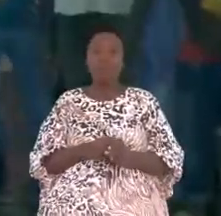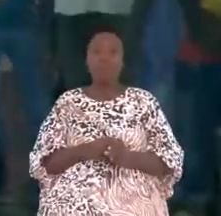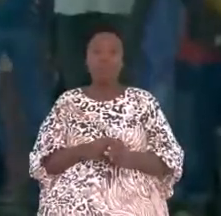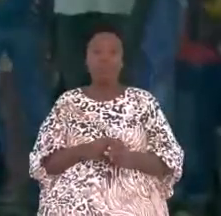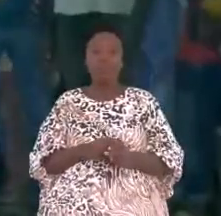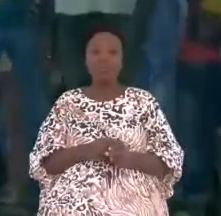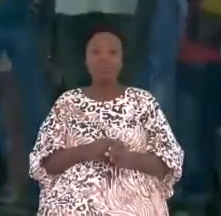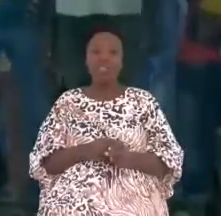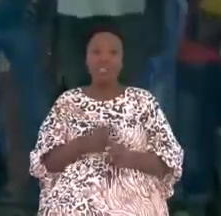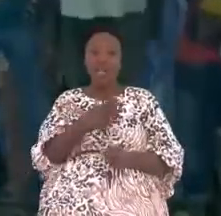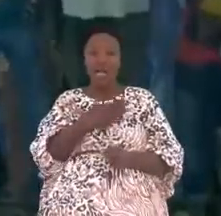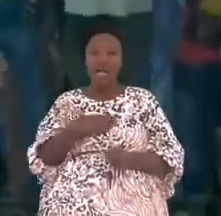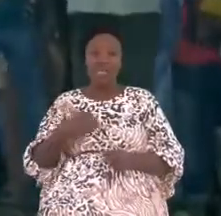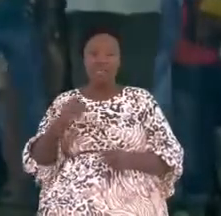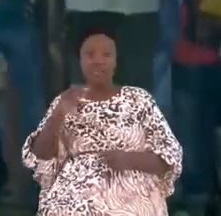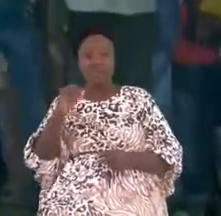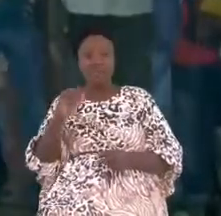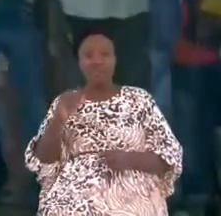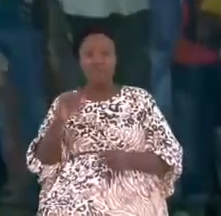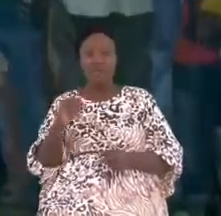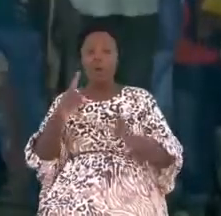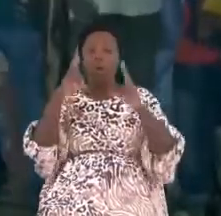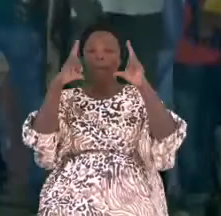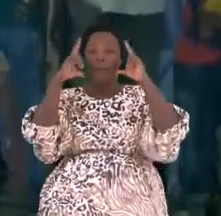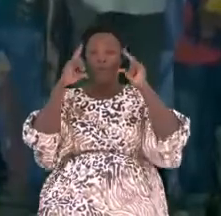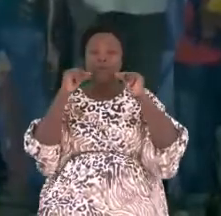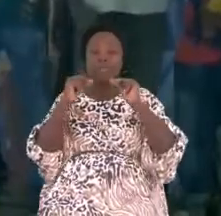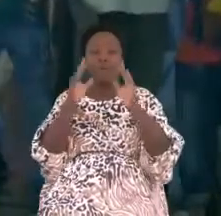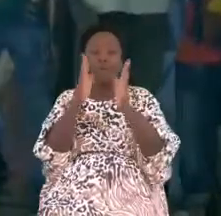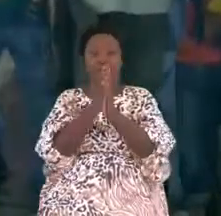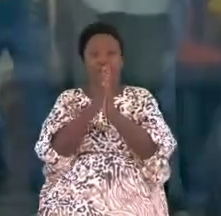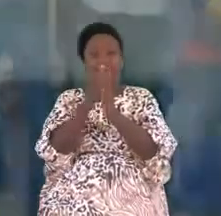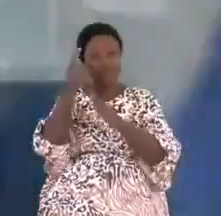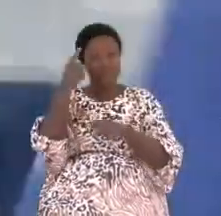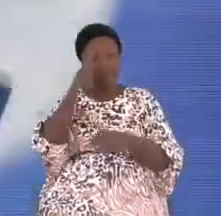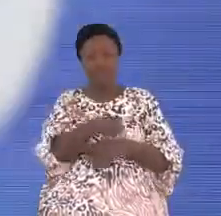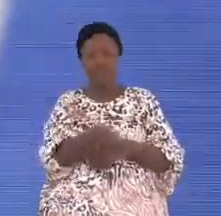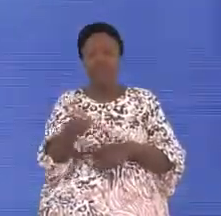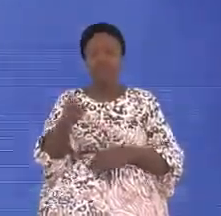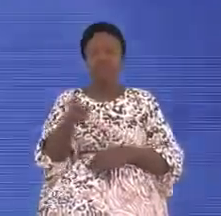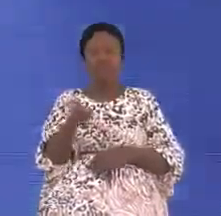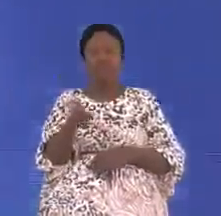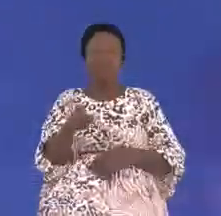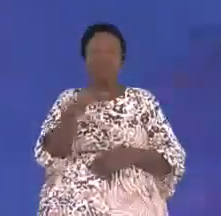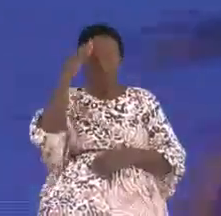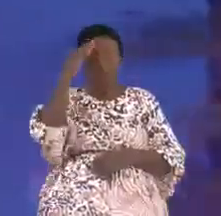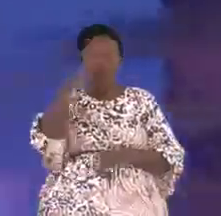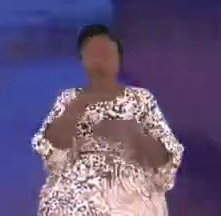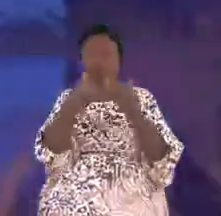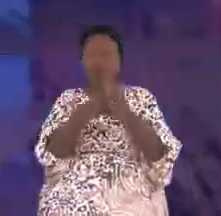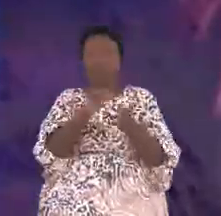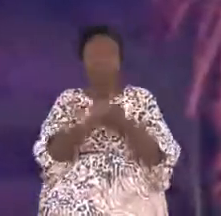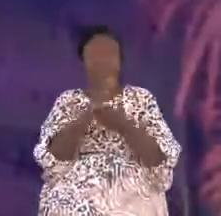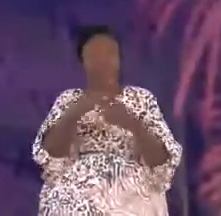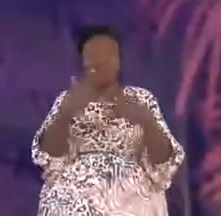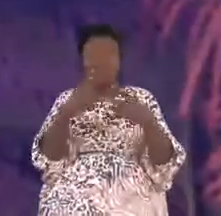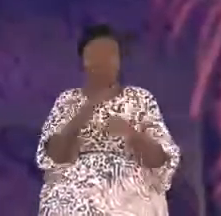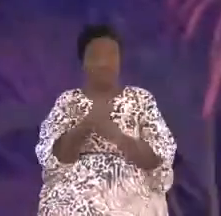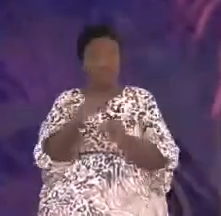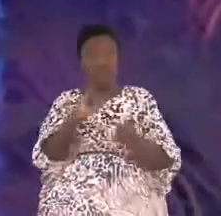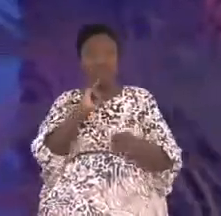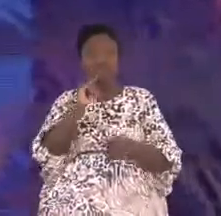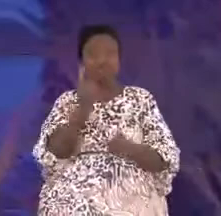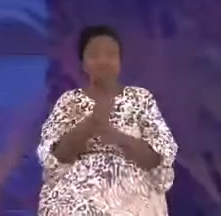and so moses preached for them in all it takes you come to god and